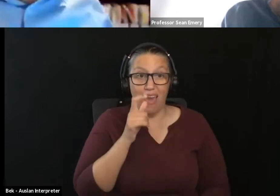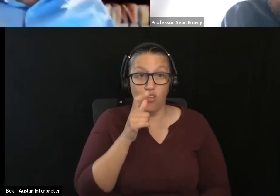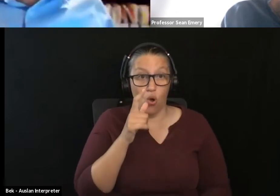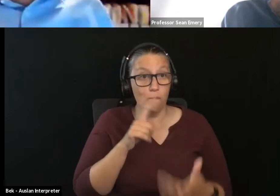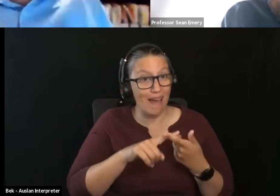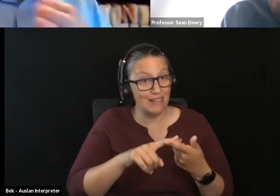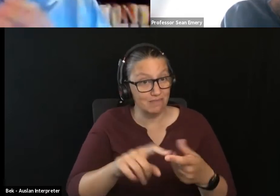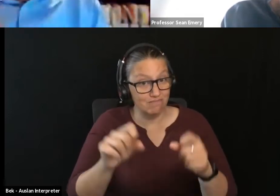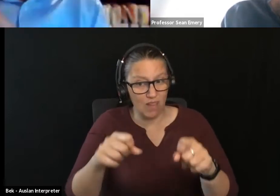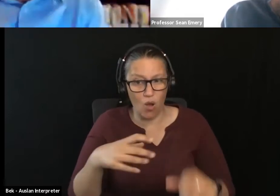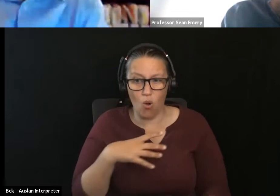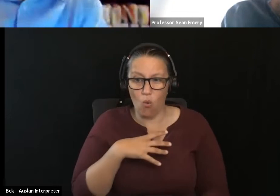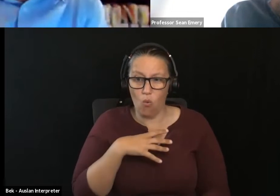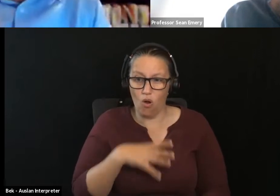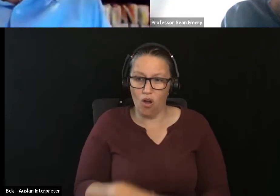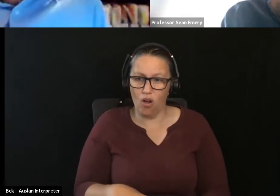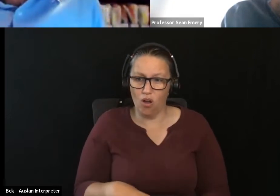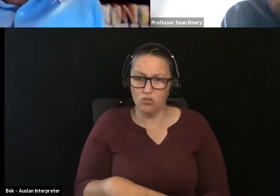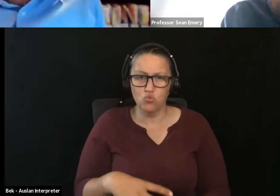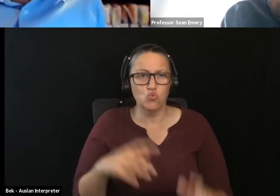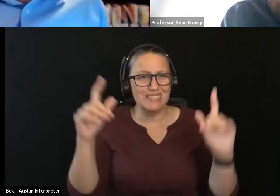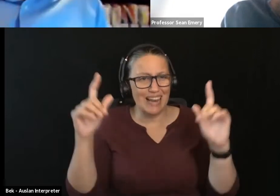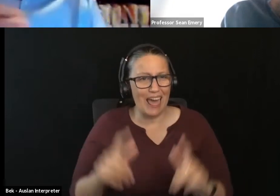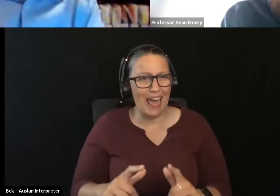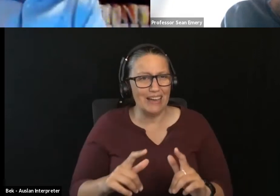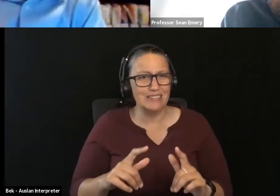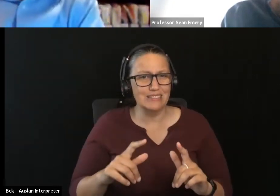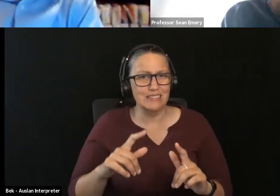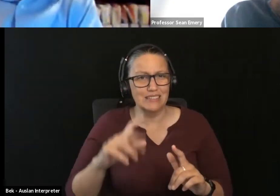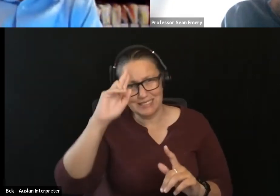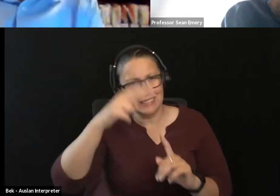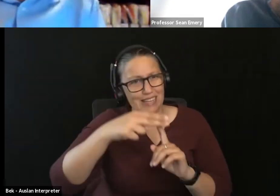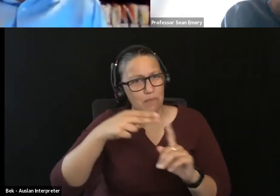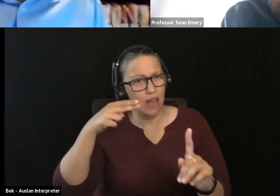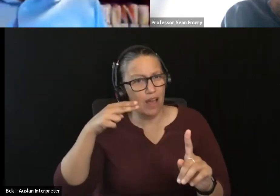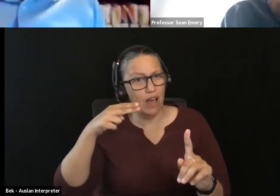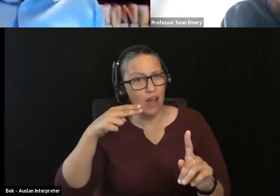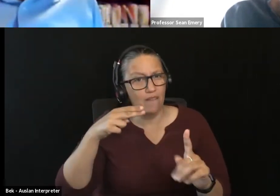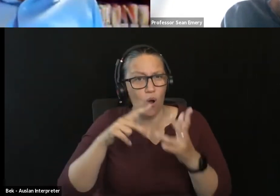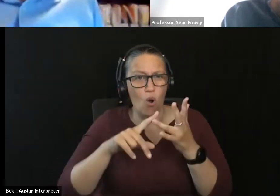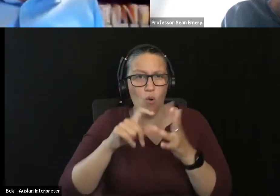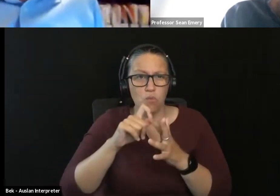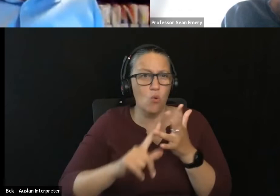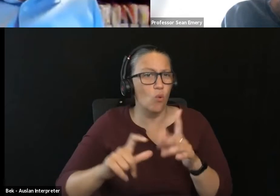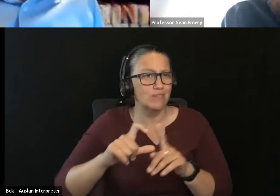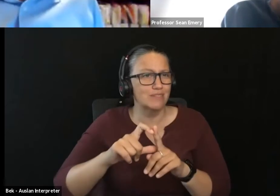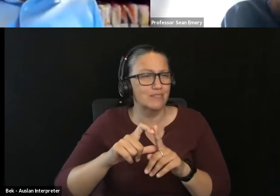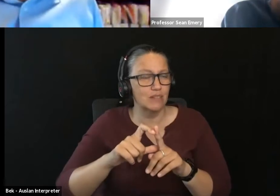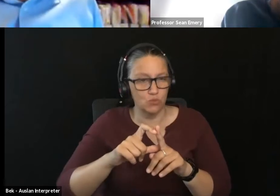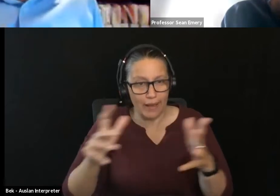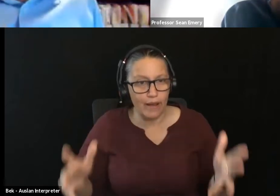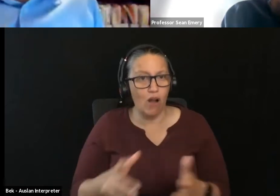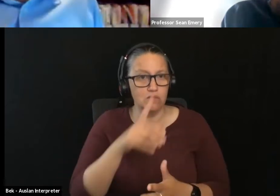wanted, among other things, to destigmatize opioid addiction to get people into treatment. So the values